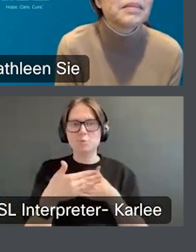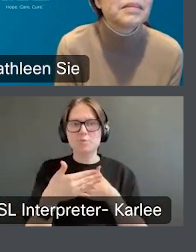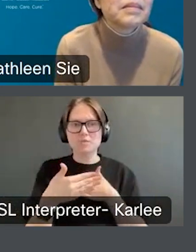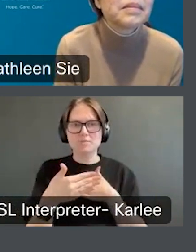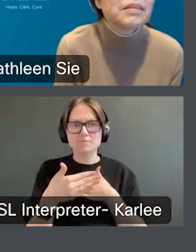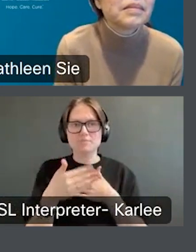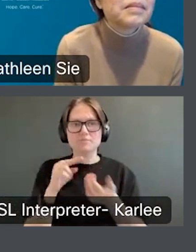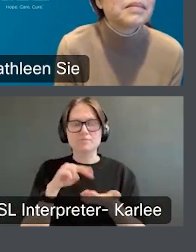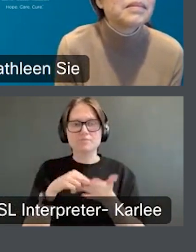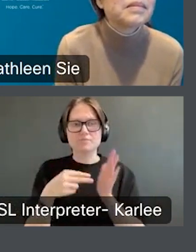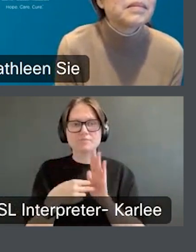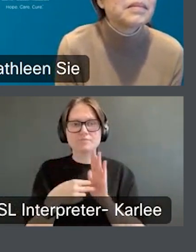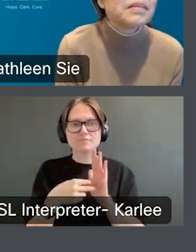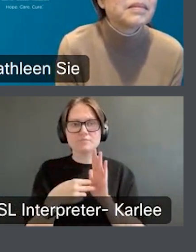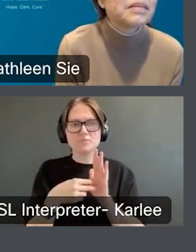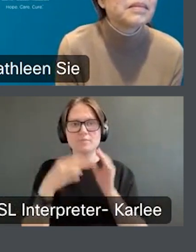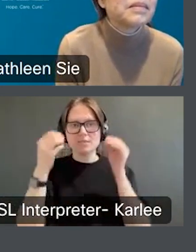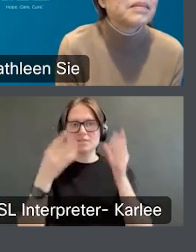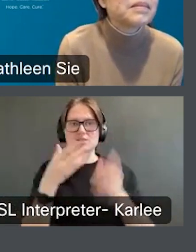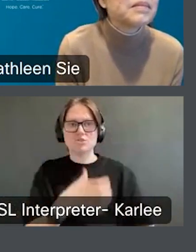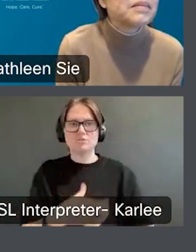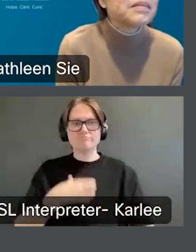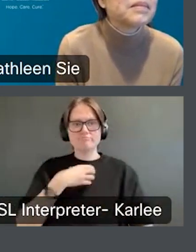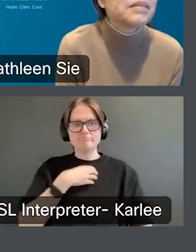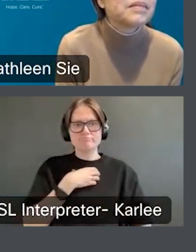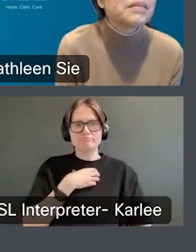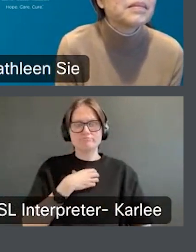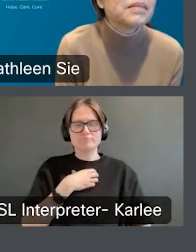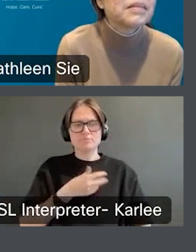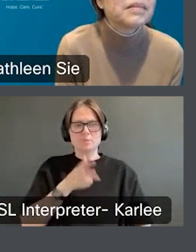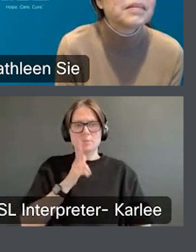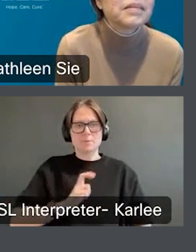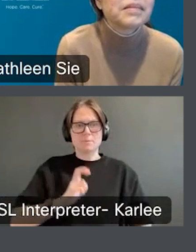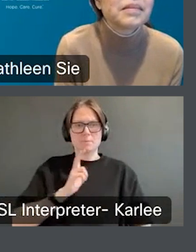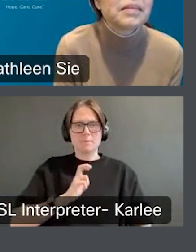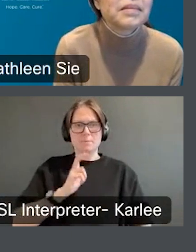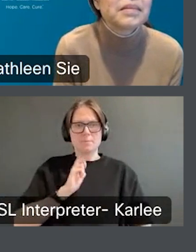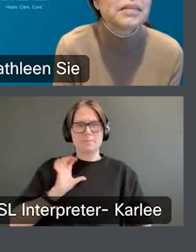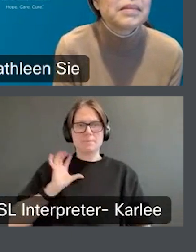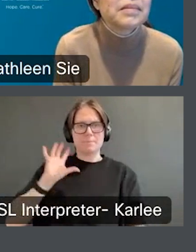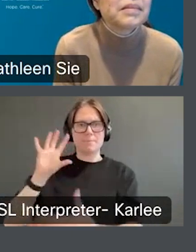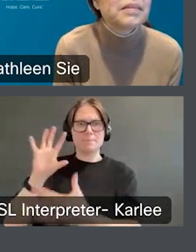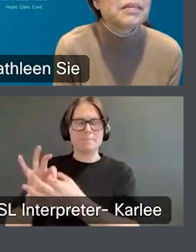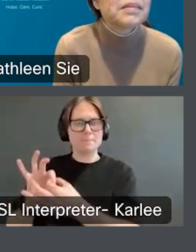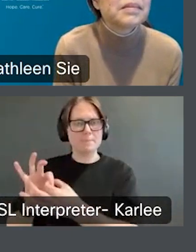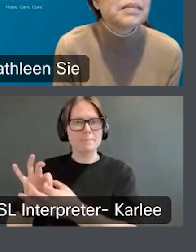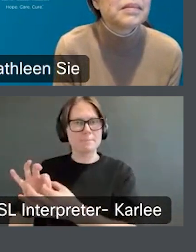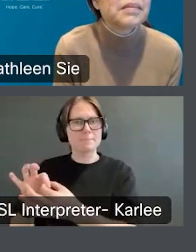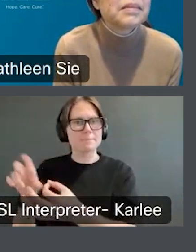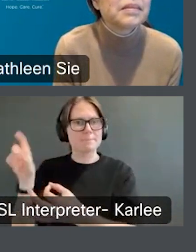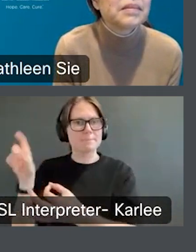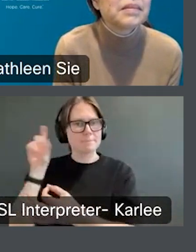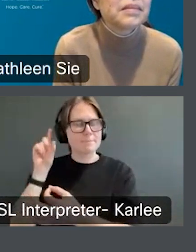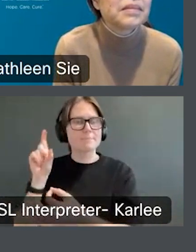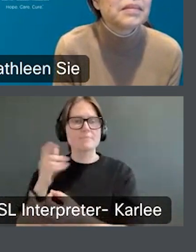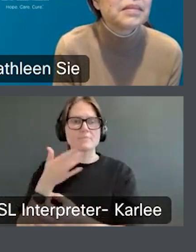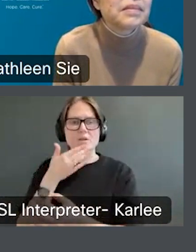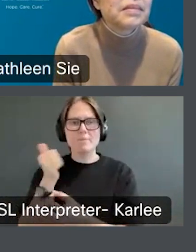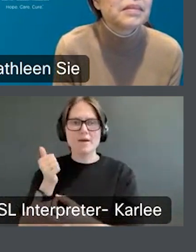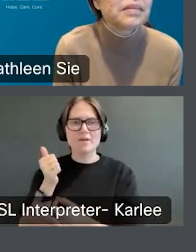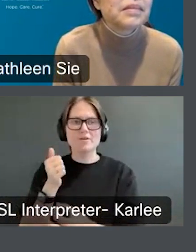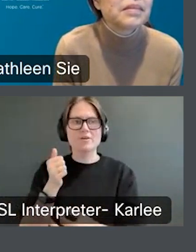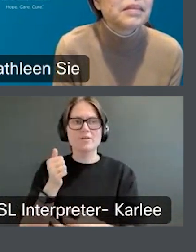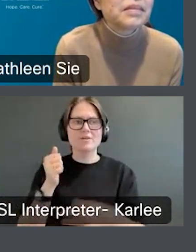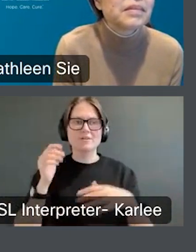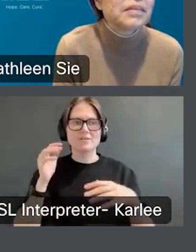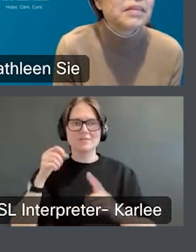teacher wears a microphone and a better signal to noise ratio and speech can be